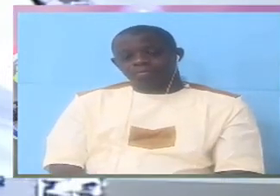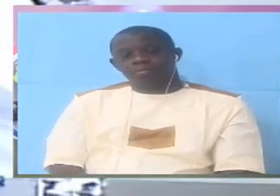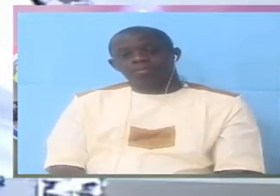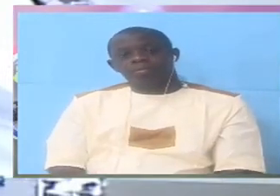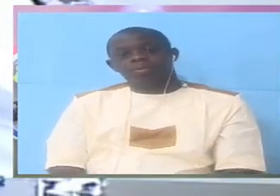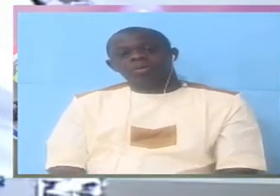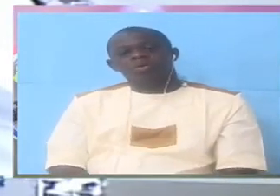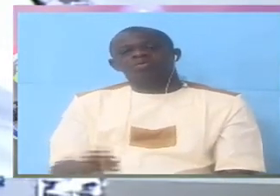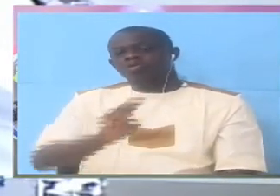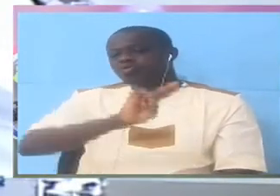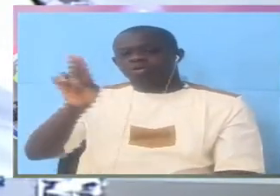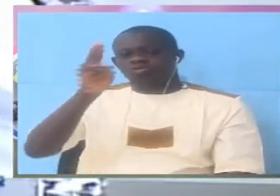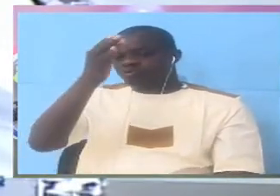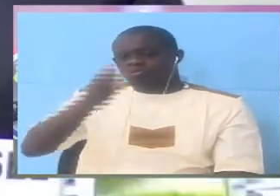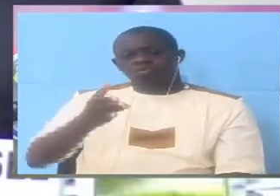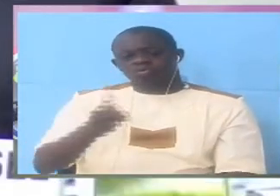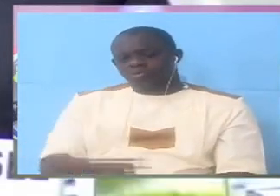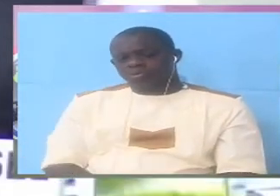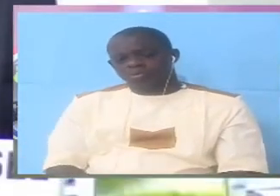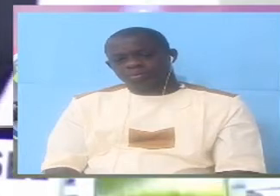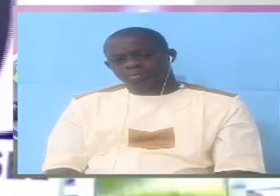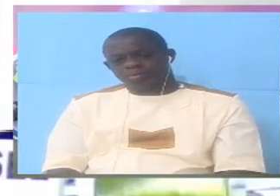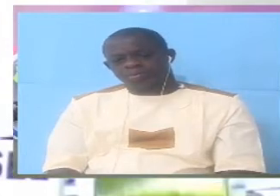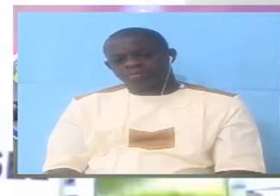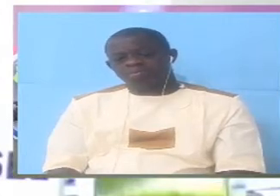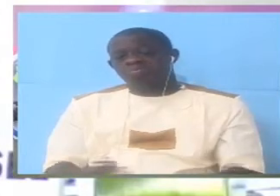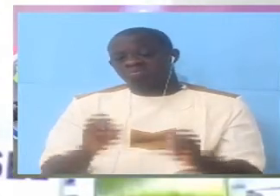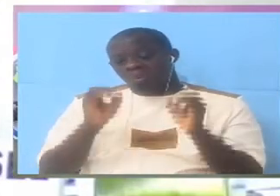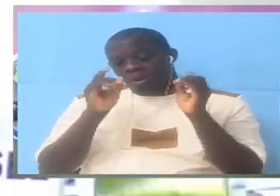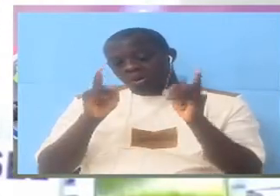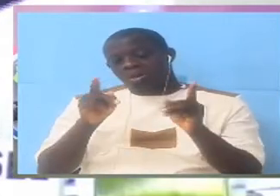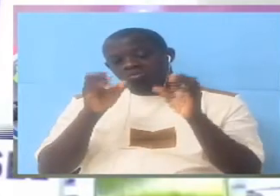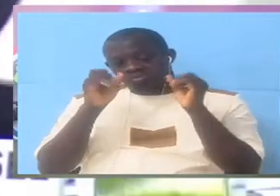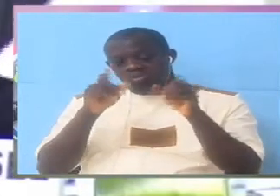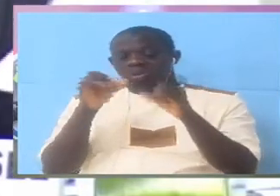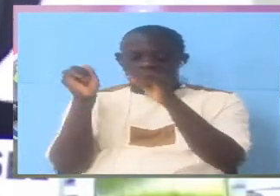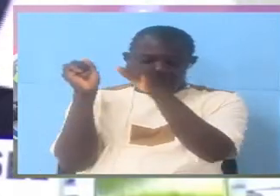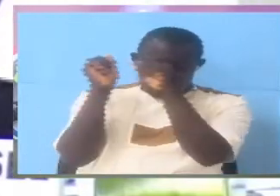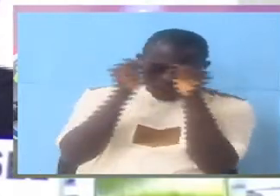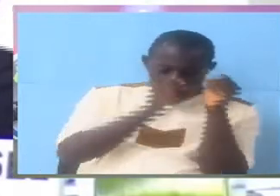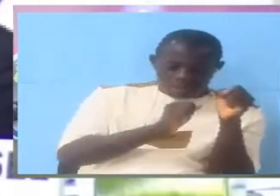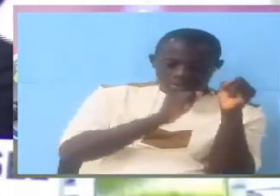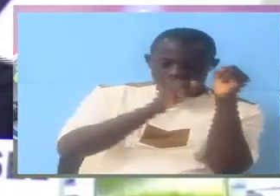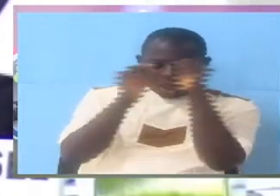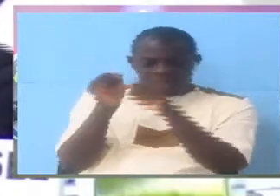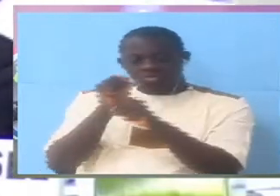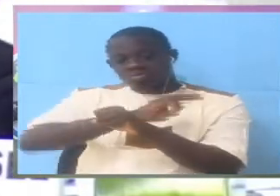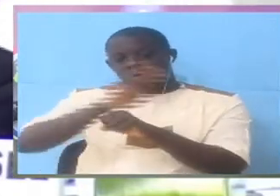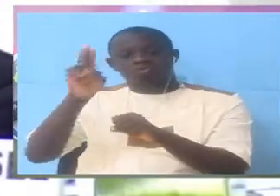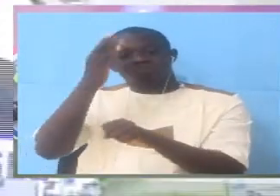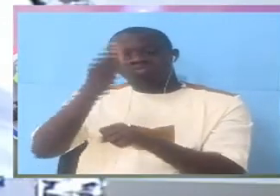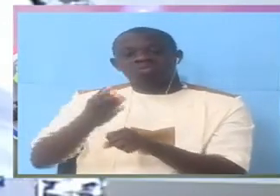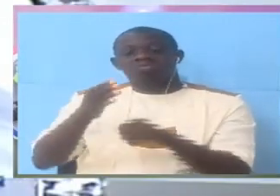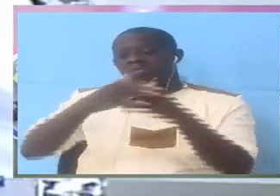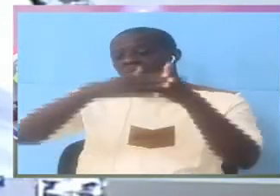Which is not true. Okay, well, you can hide behind it is not true as much as you